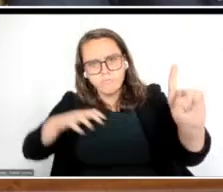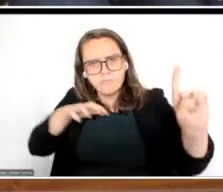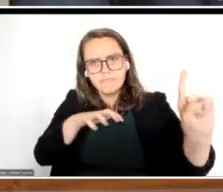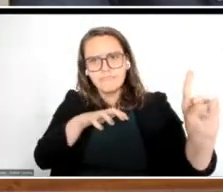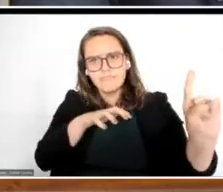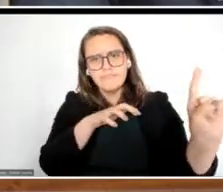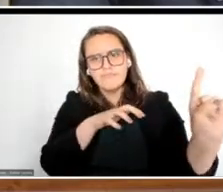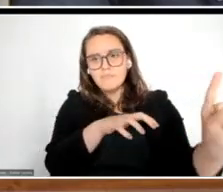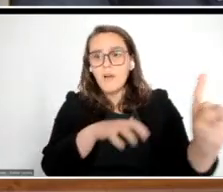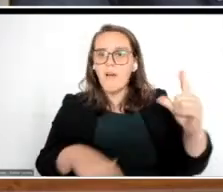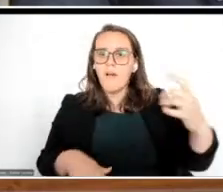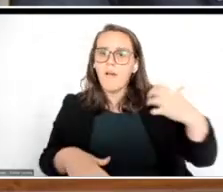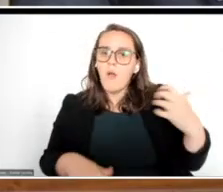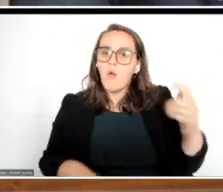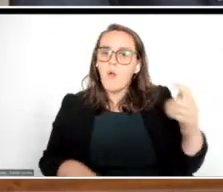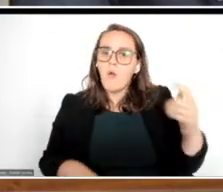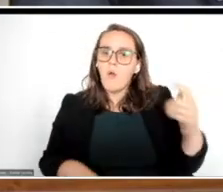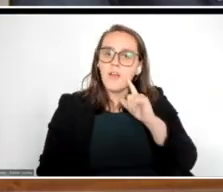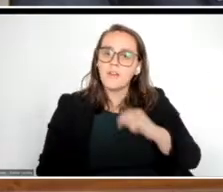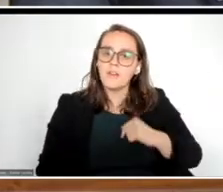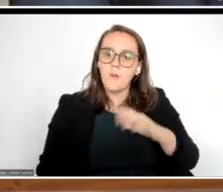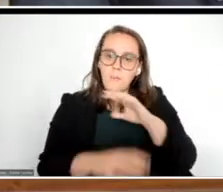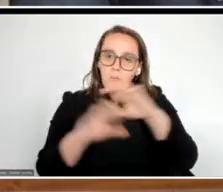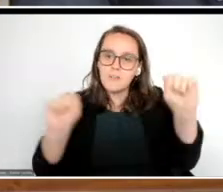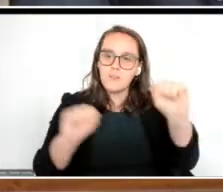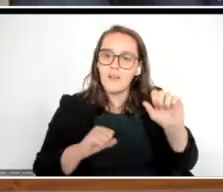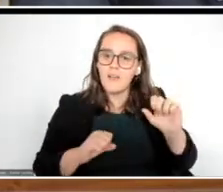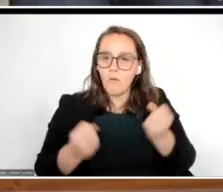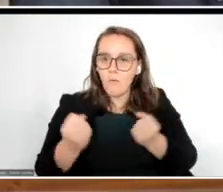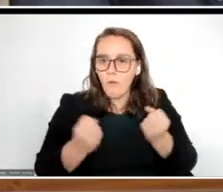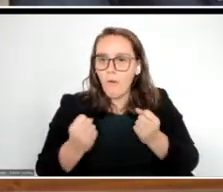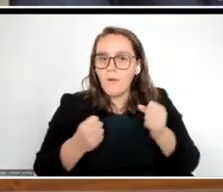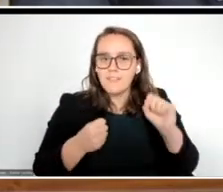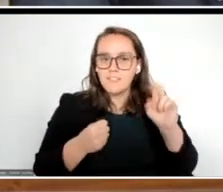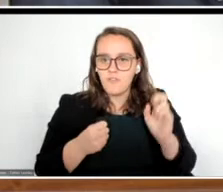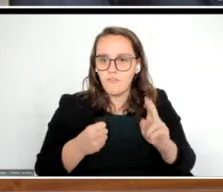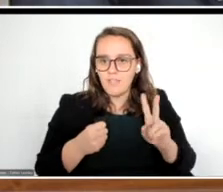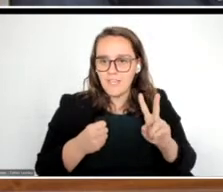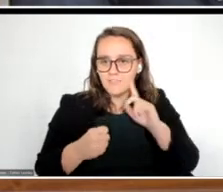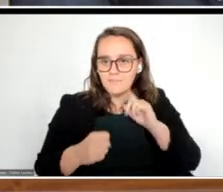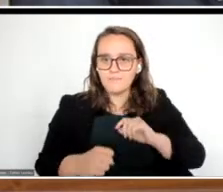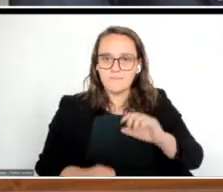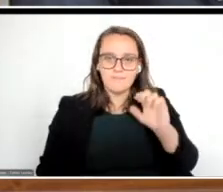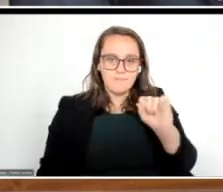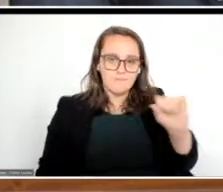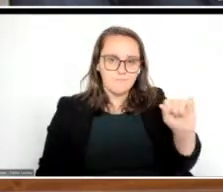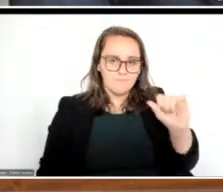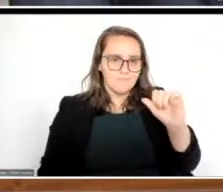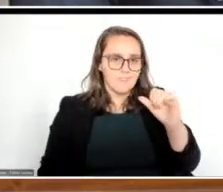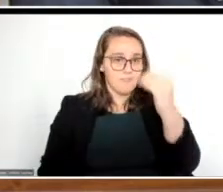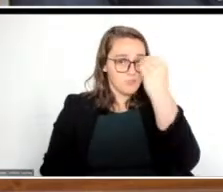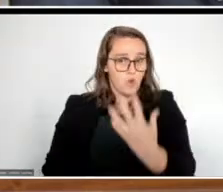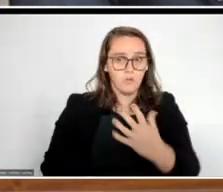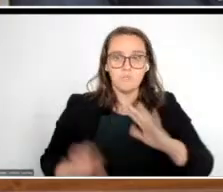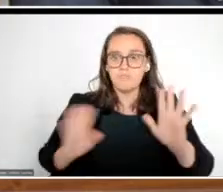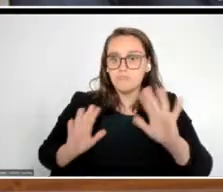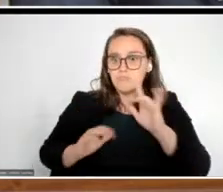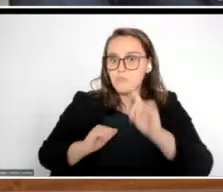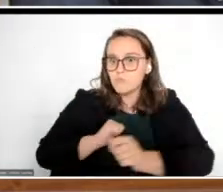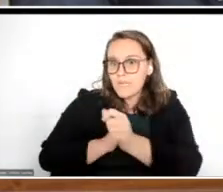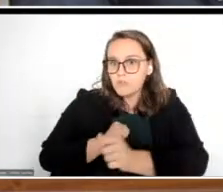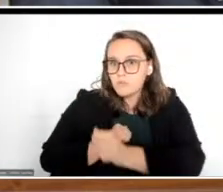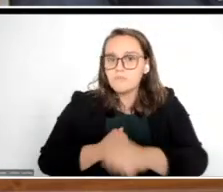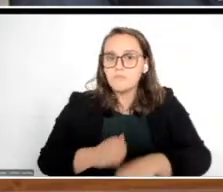SUV when the Secret Service told him it was far too dangerous for him to go. As we detailed in testimony from